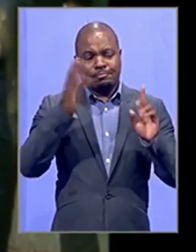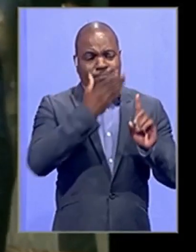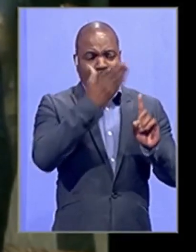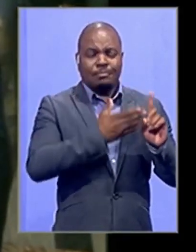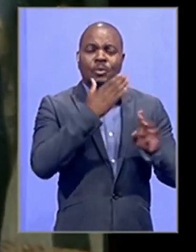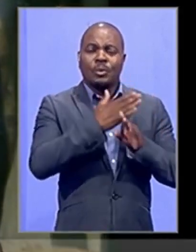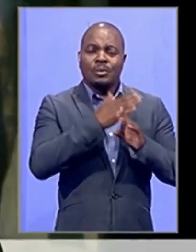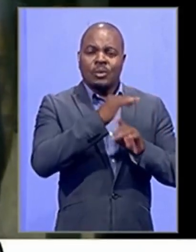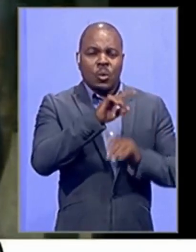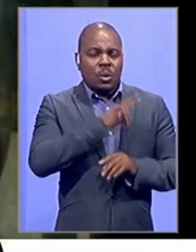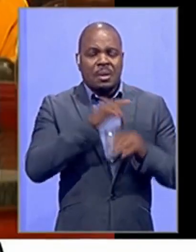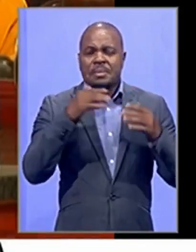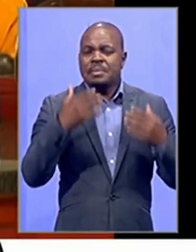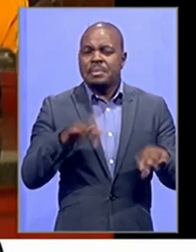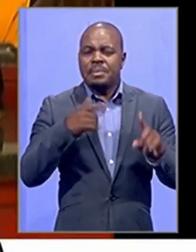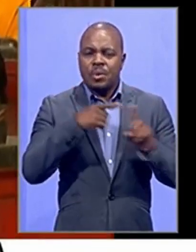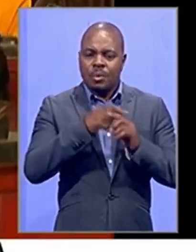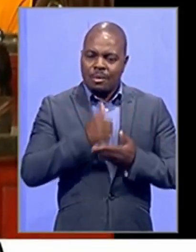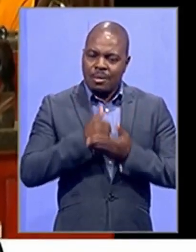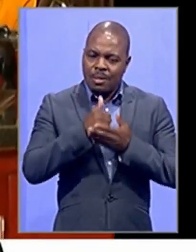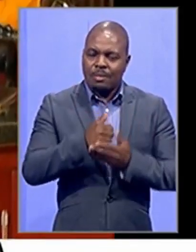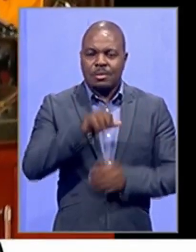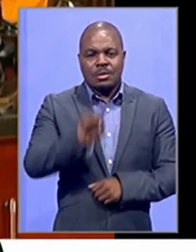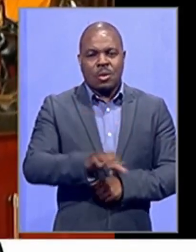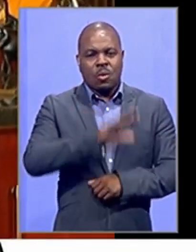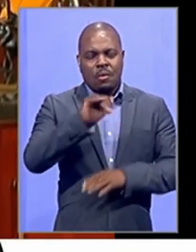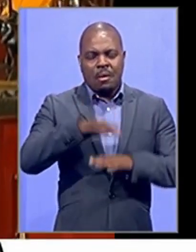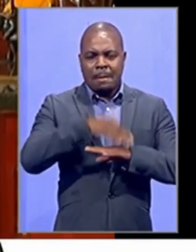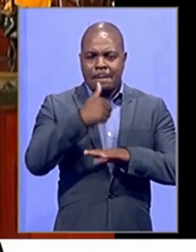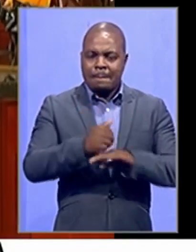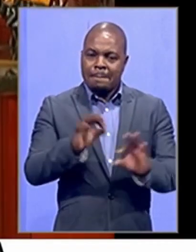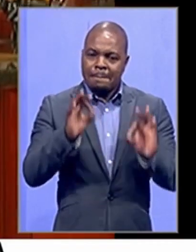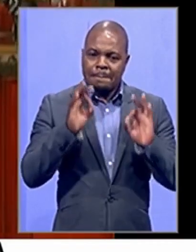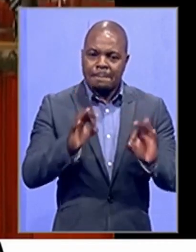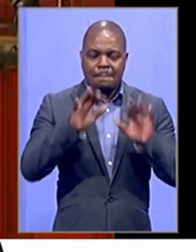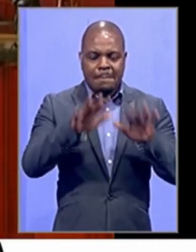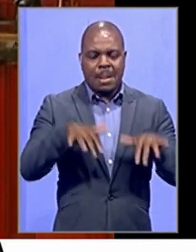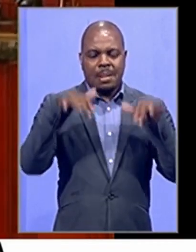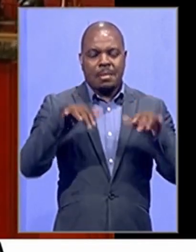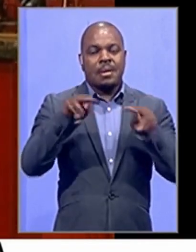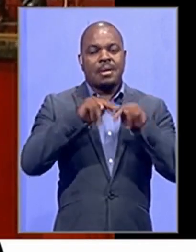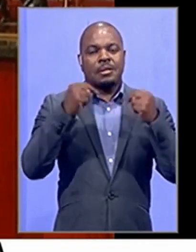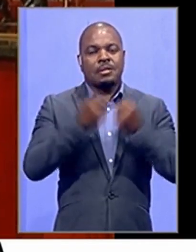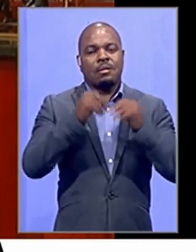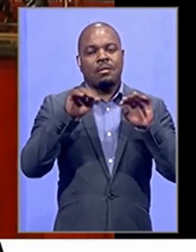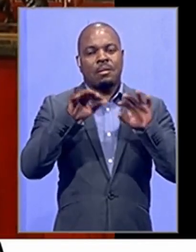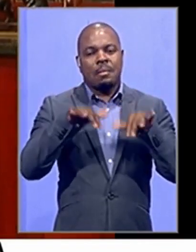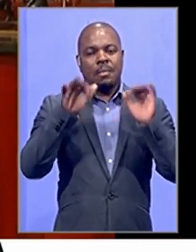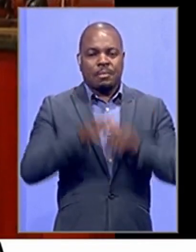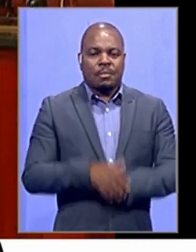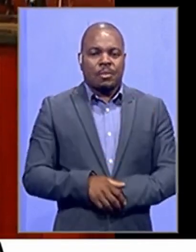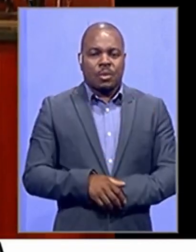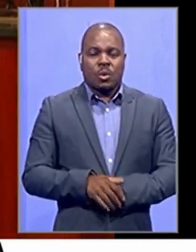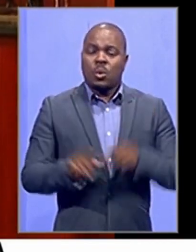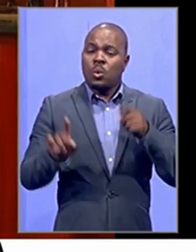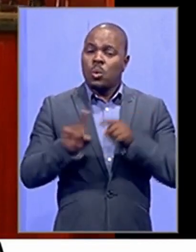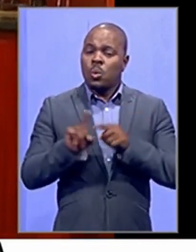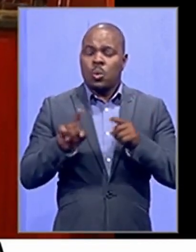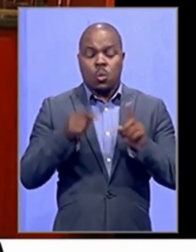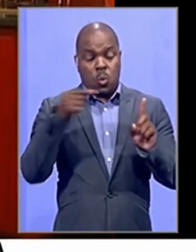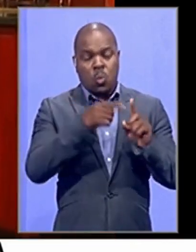yo bjalo ka o mongwe wa bao ba thušitšego go thea motheo o bohlokwa wa parlamente ya bosetšhaba. She was outstanding, I must